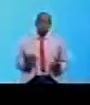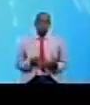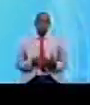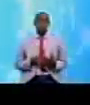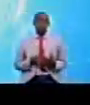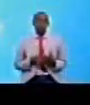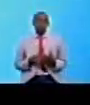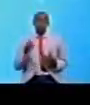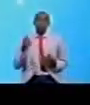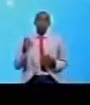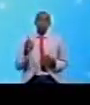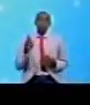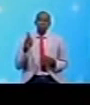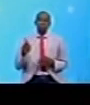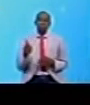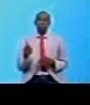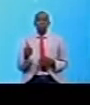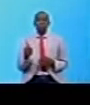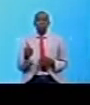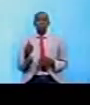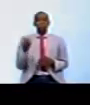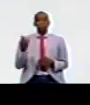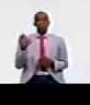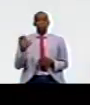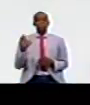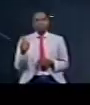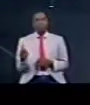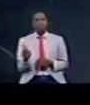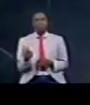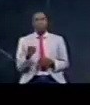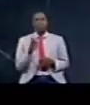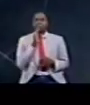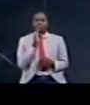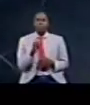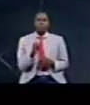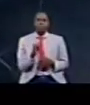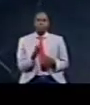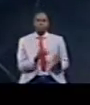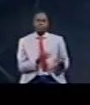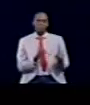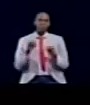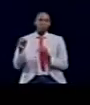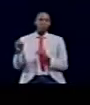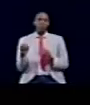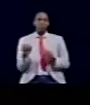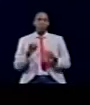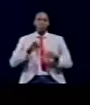you will do, O Lord, in Jesus' name. Father, help